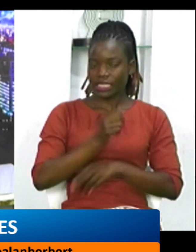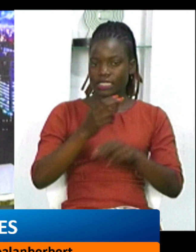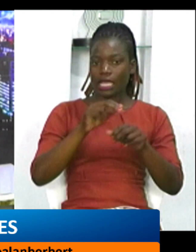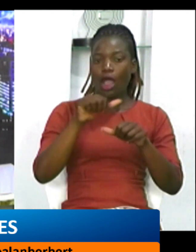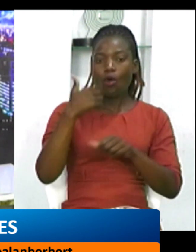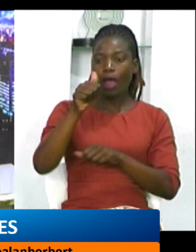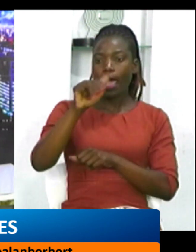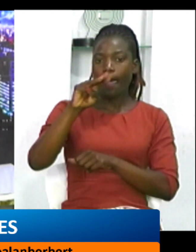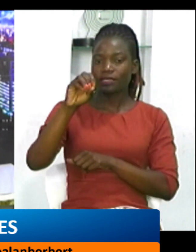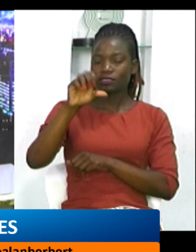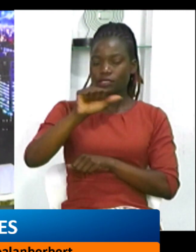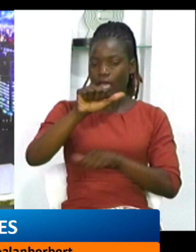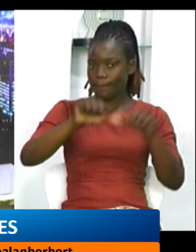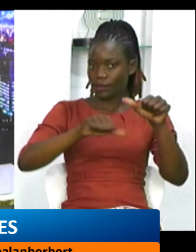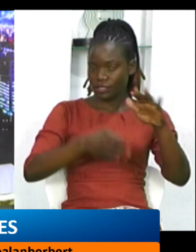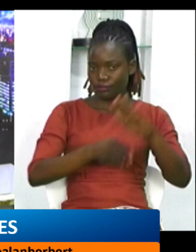impeachment notice.